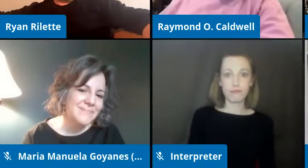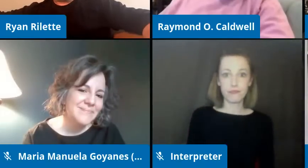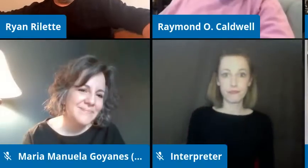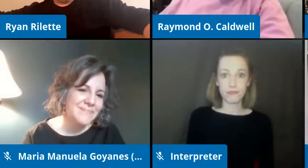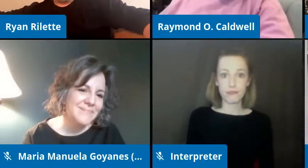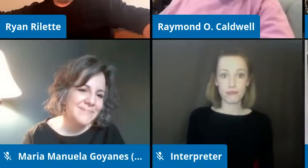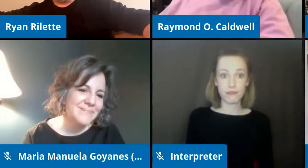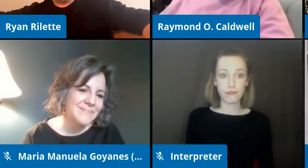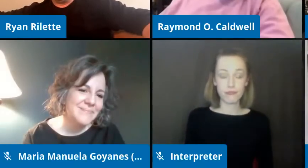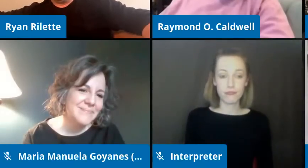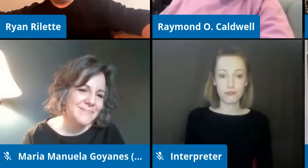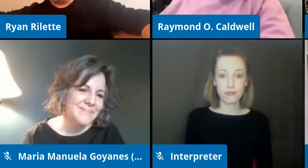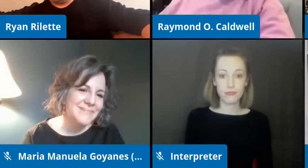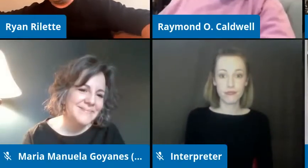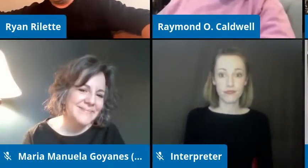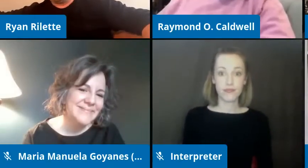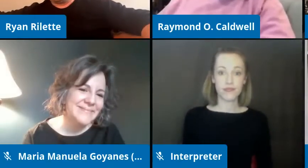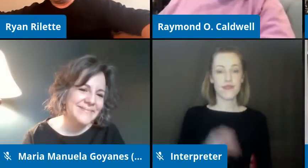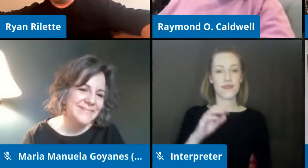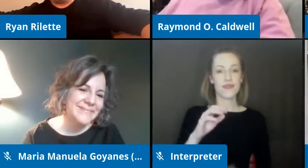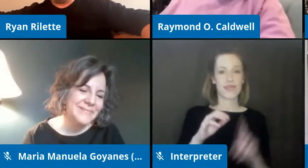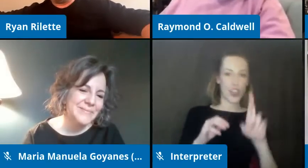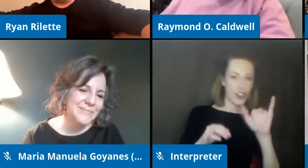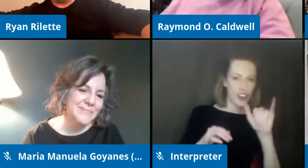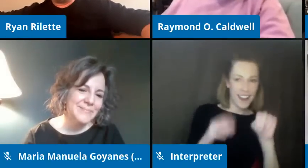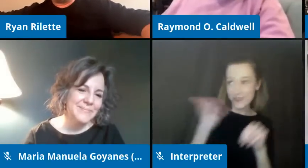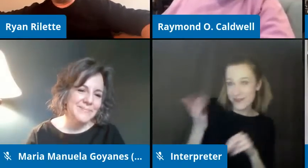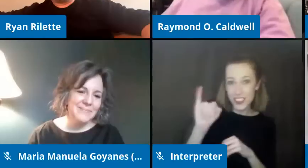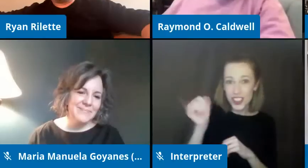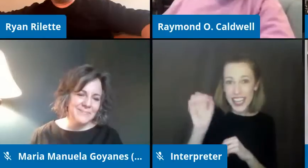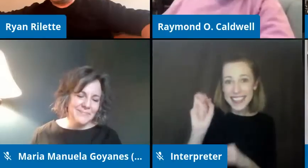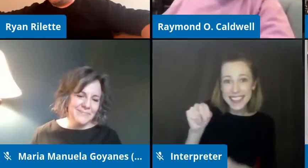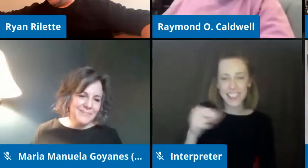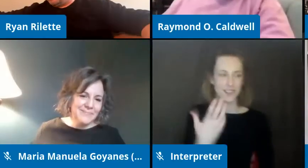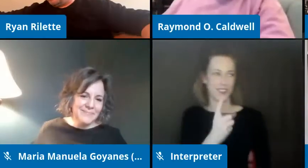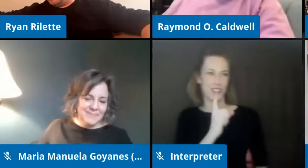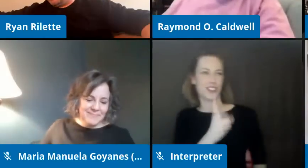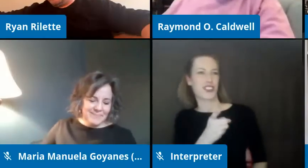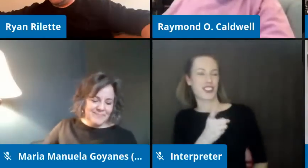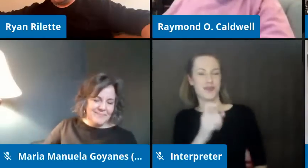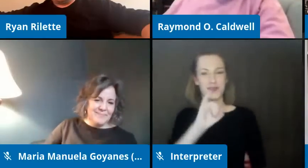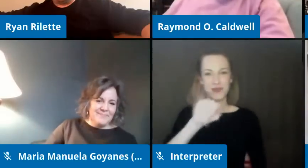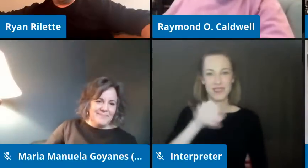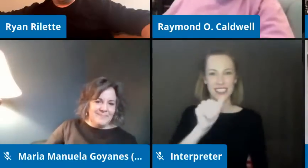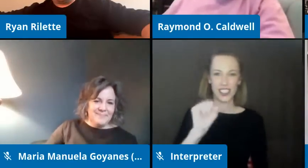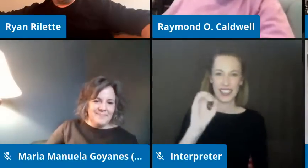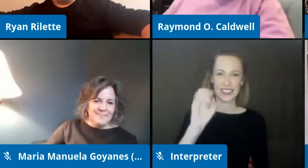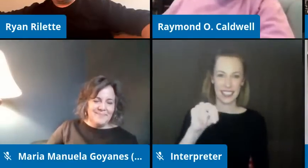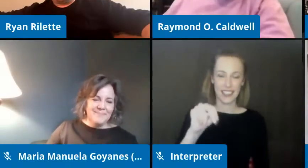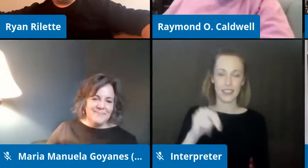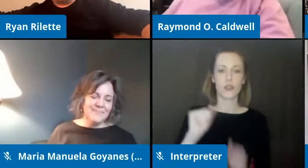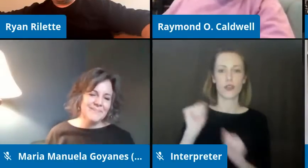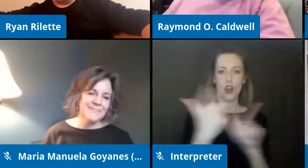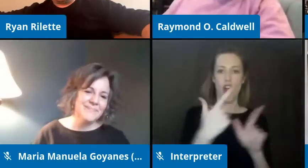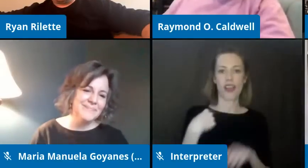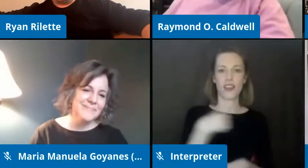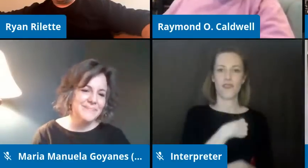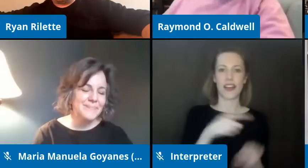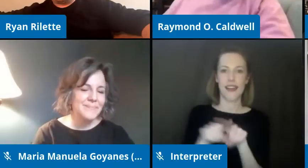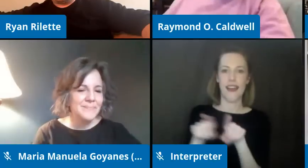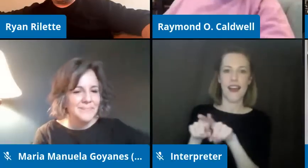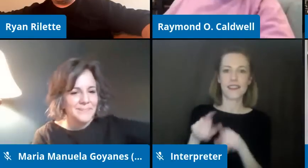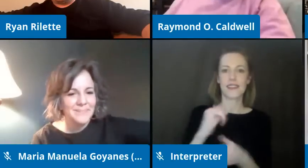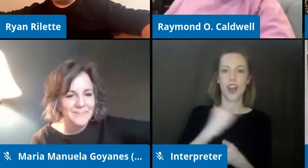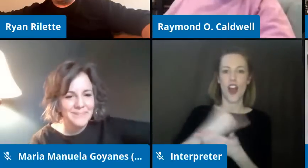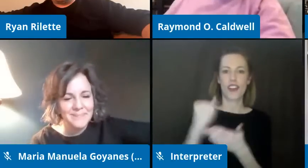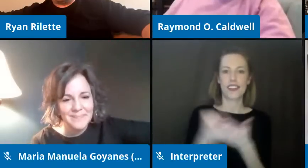Jason, you want to start? Sure. I think we're all gonna, as artistic directors, the wonderful